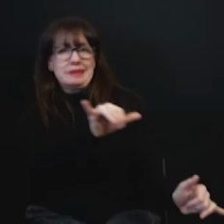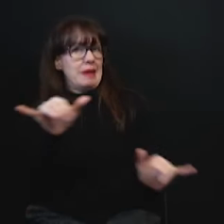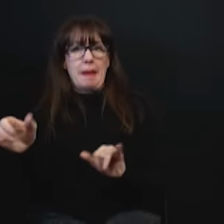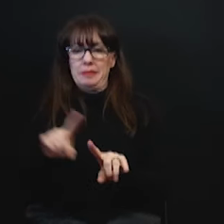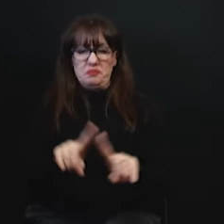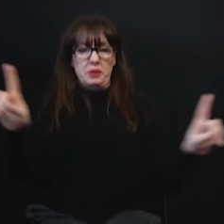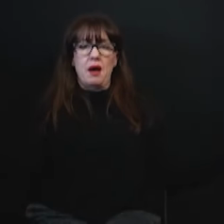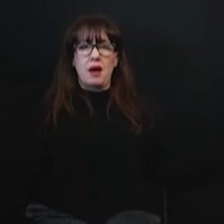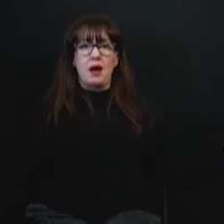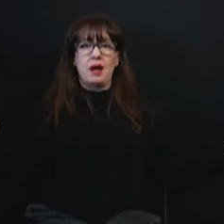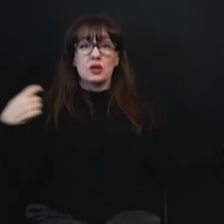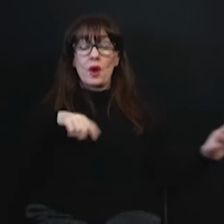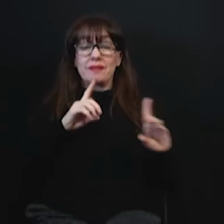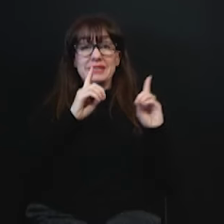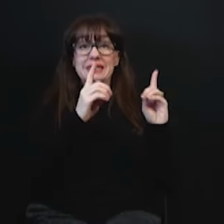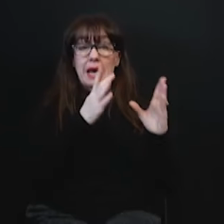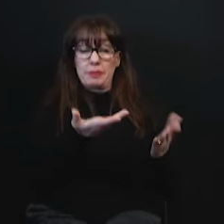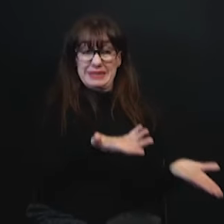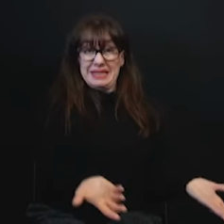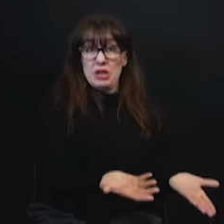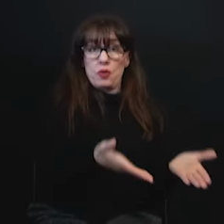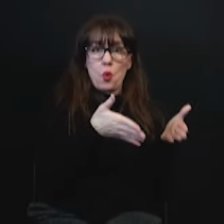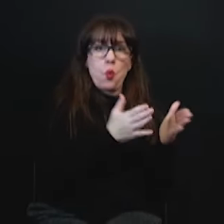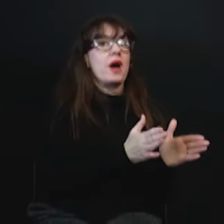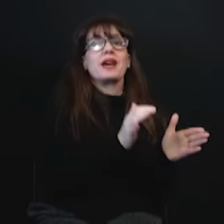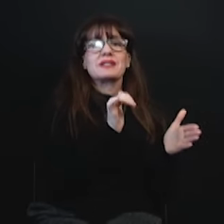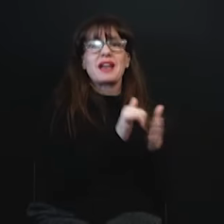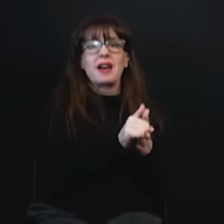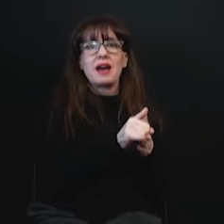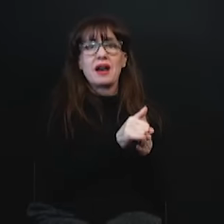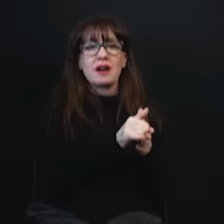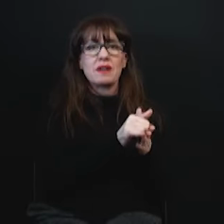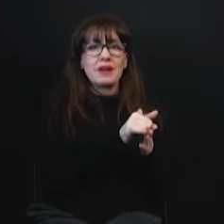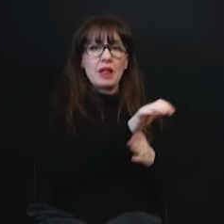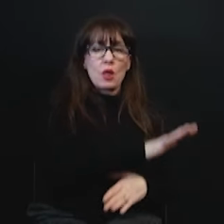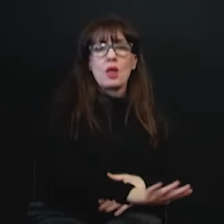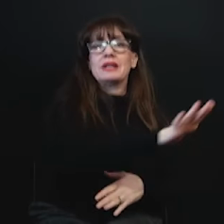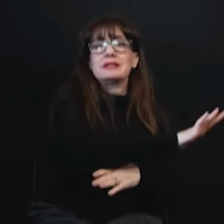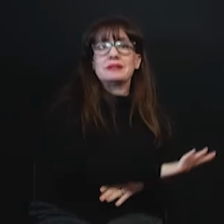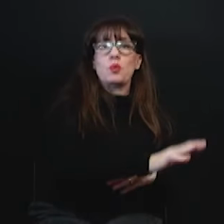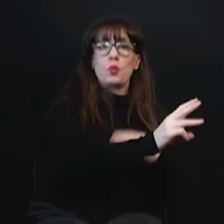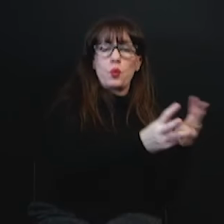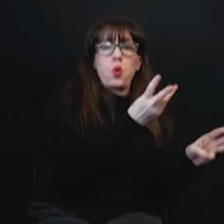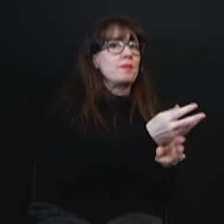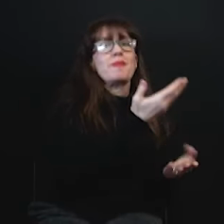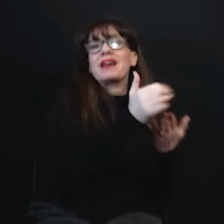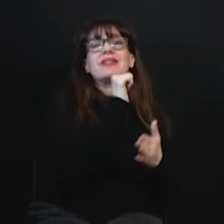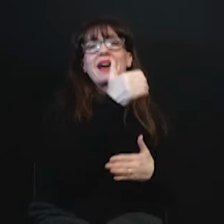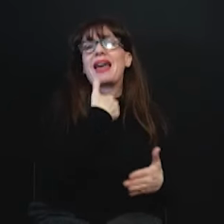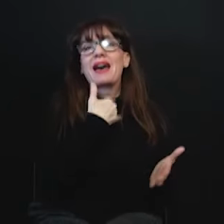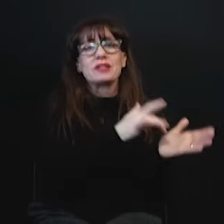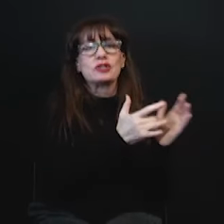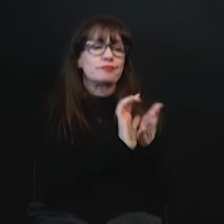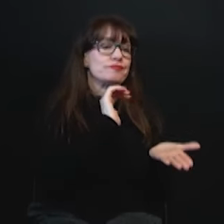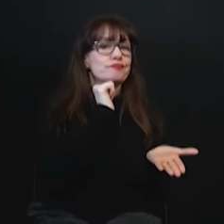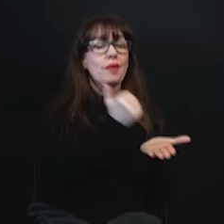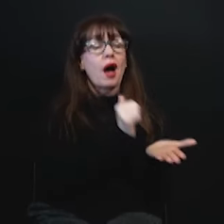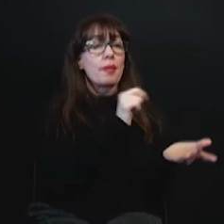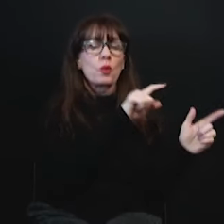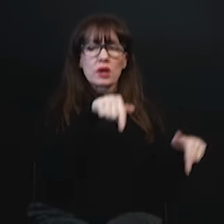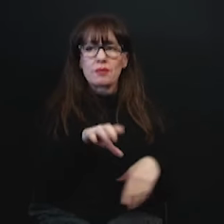And so we get discipled as Christians in the ways of secular society that may or may not have had Jesus stamped on top, and then we